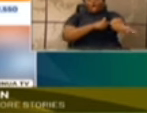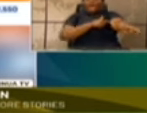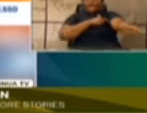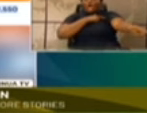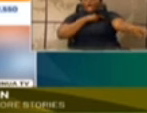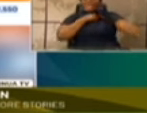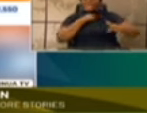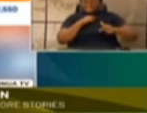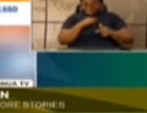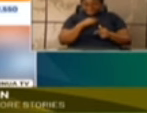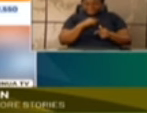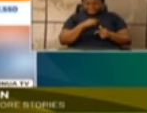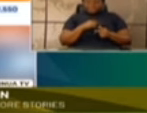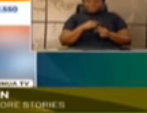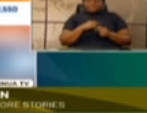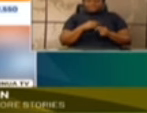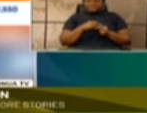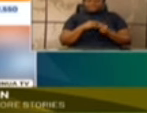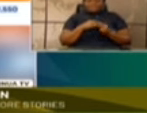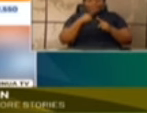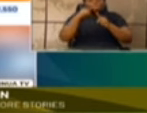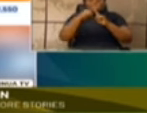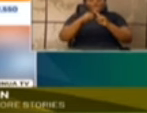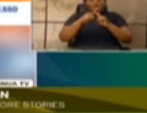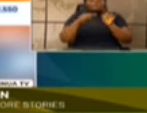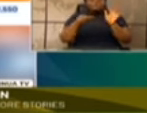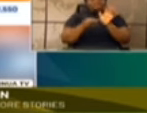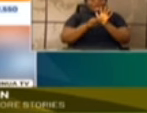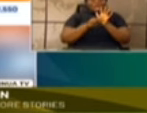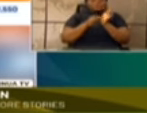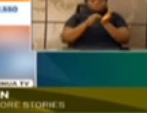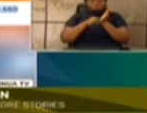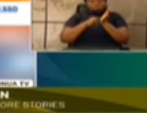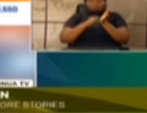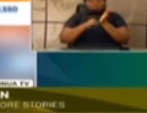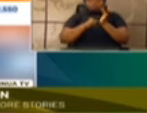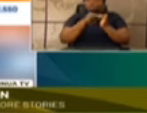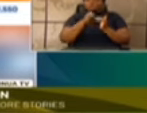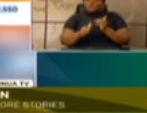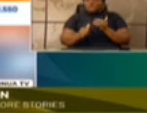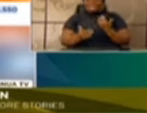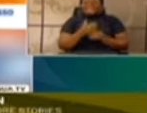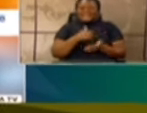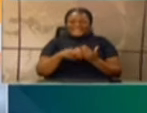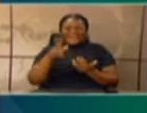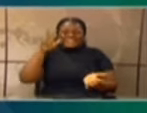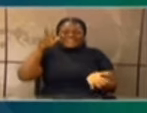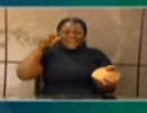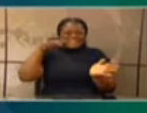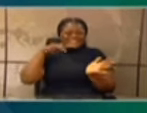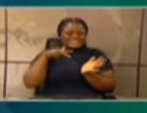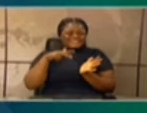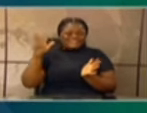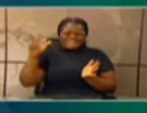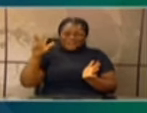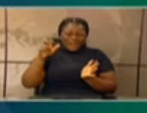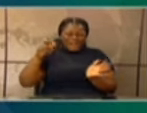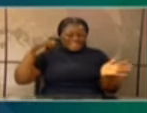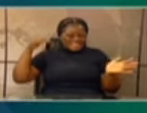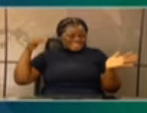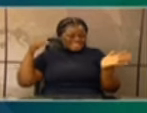229,550 kilometers. So plus or minus, yeah, Germany roads in a 300,000. But what you're told, man for